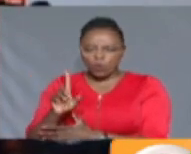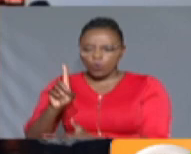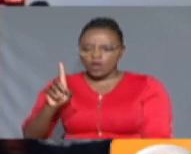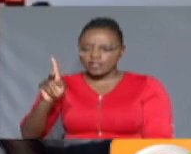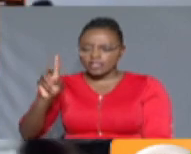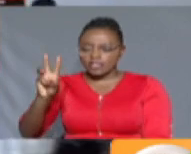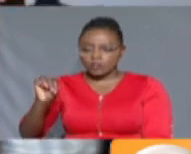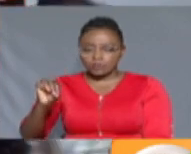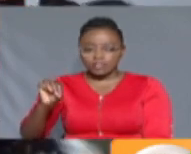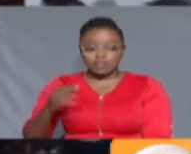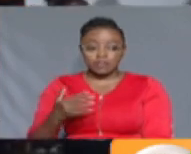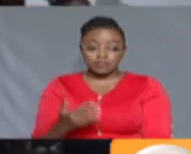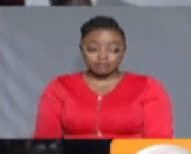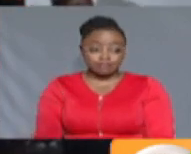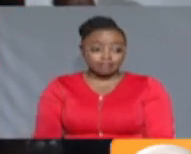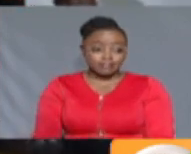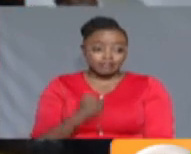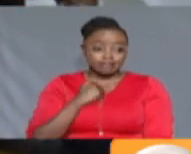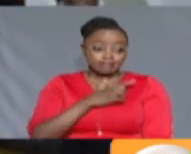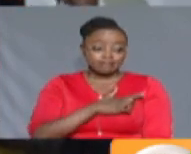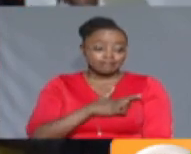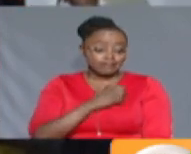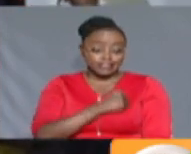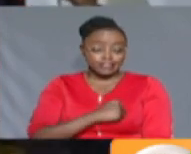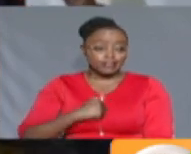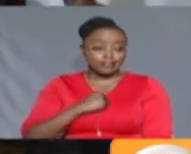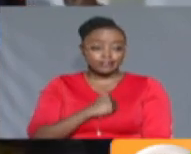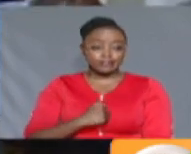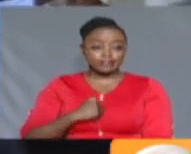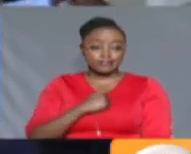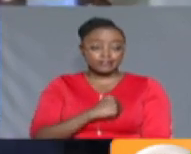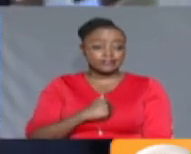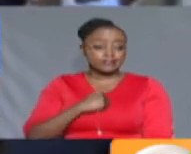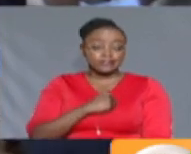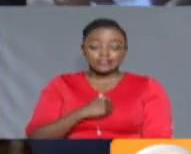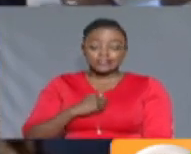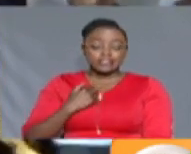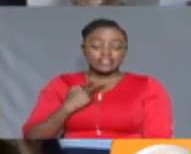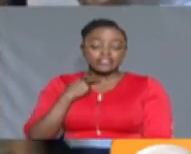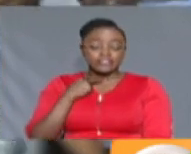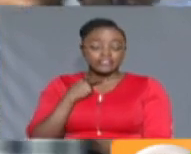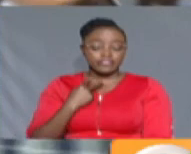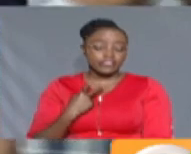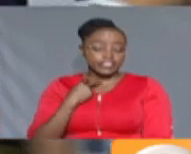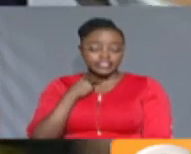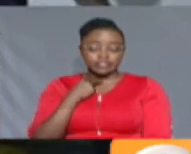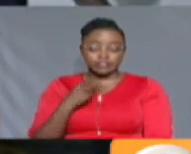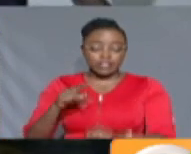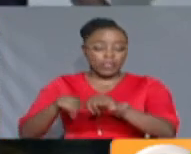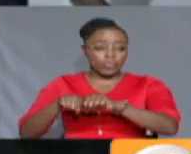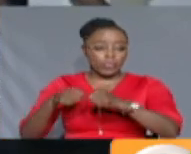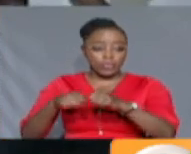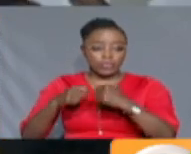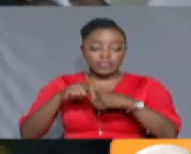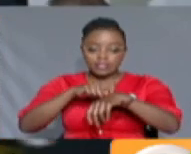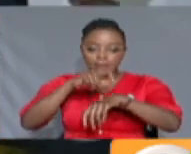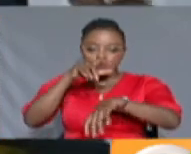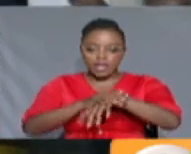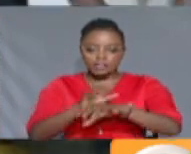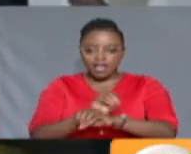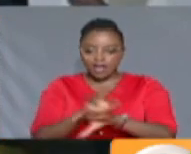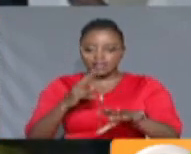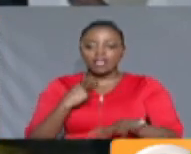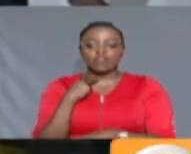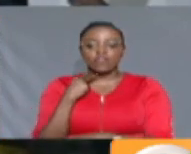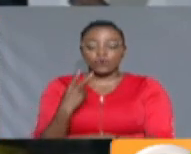1 kilometer from... Lucky, my apologies. Allow me to interrupt you. We are not getting you very clearly, and so we'll talk to you a bit later on once we can get a clear signal from